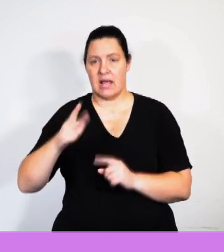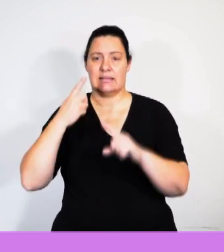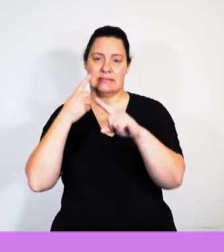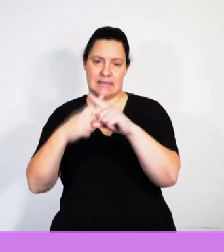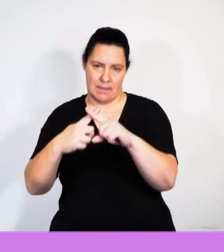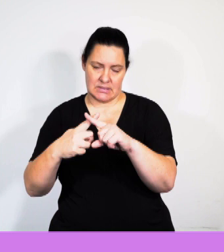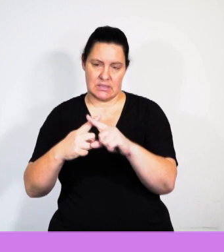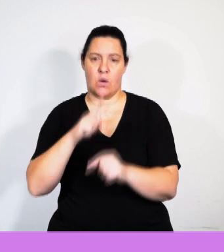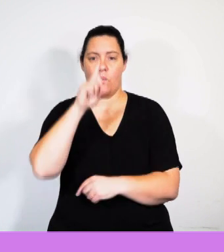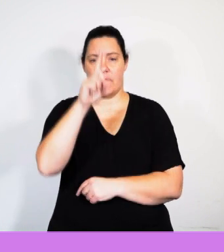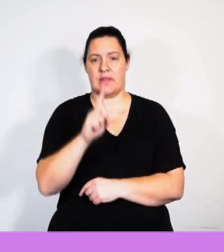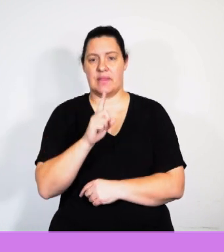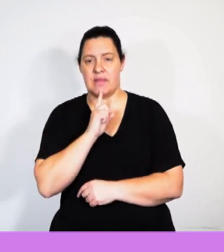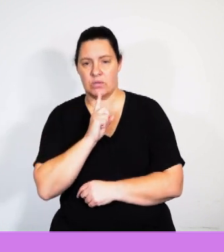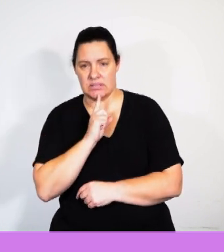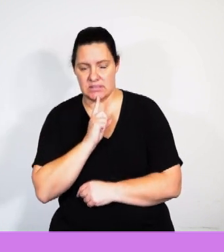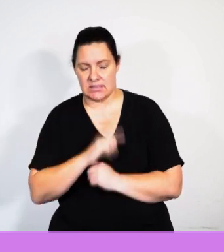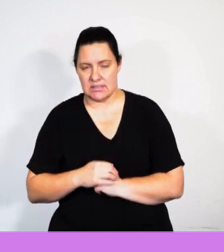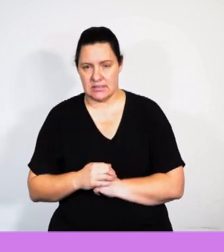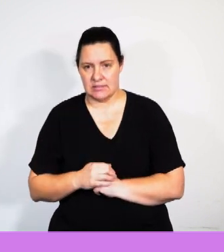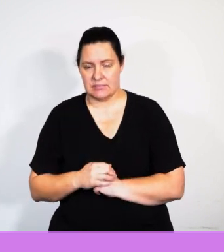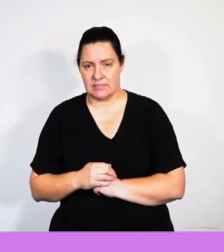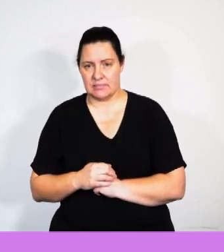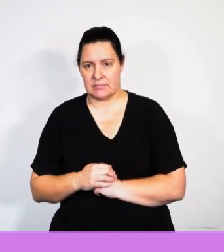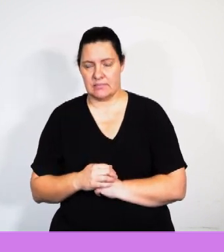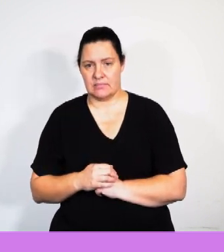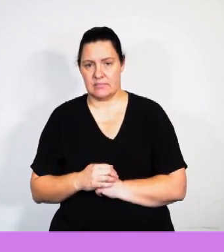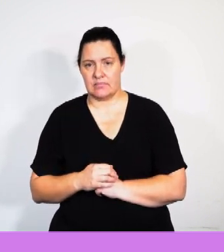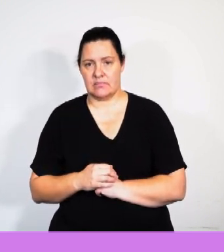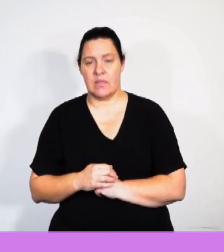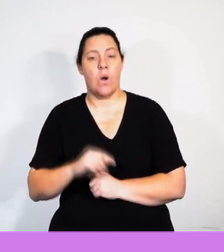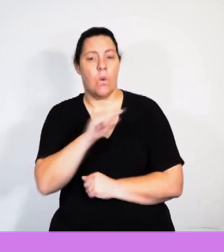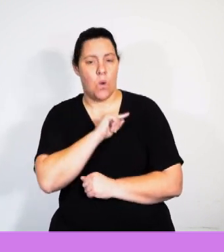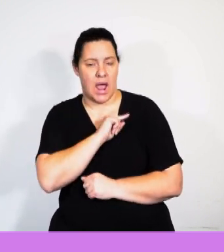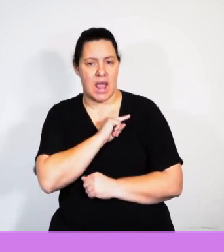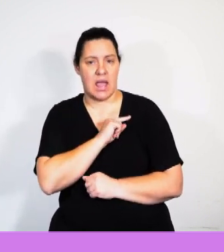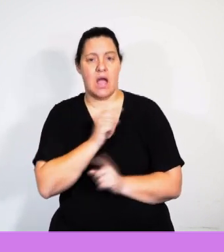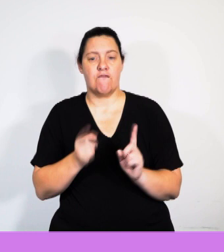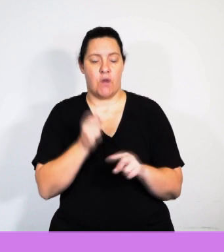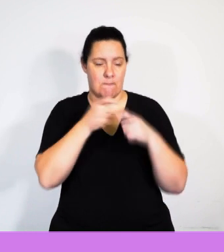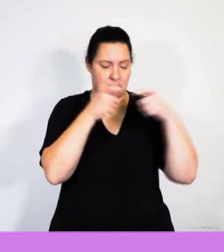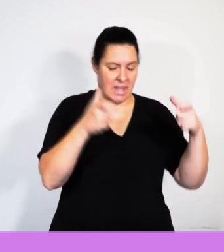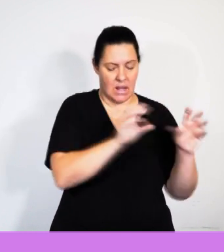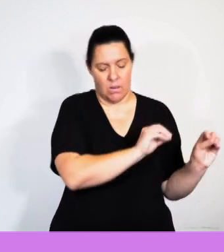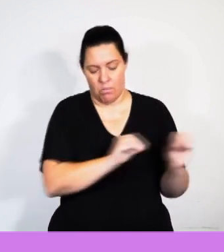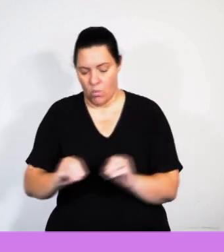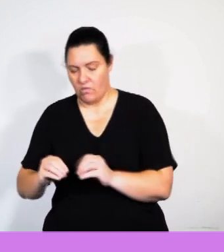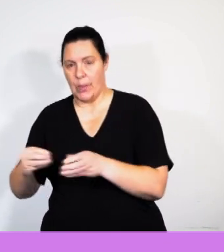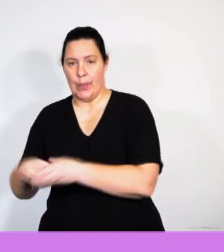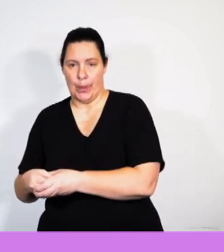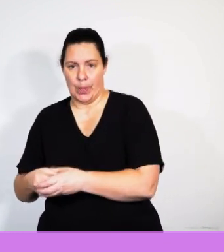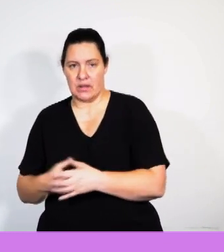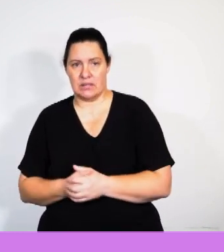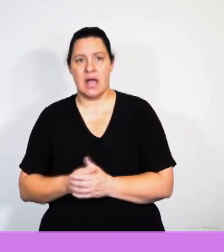0.0107 multiply by 1,000. It is because we are moving from a bigger unit to